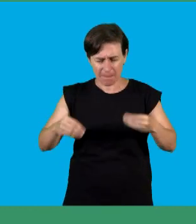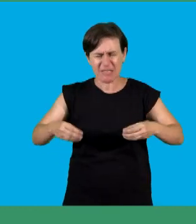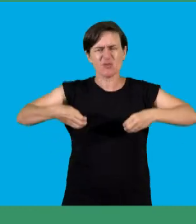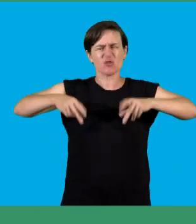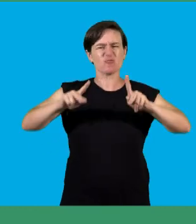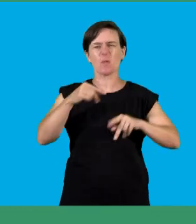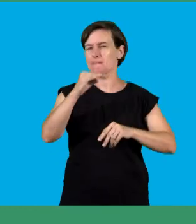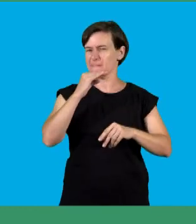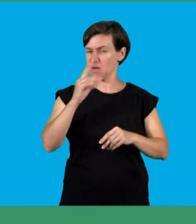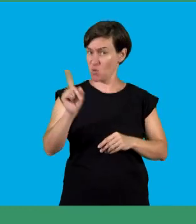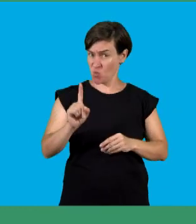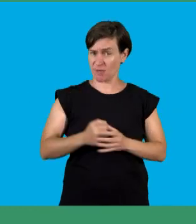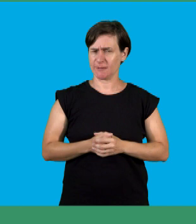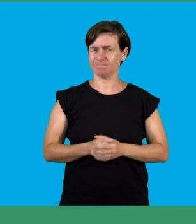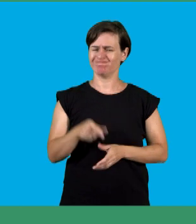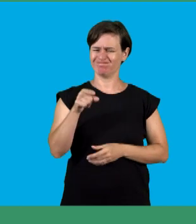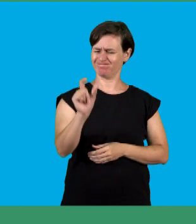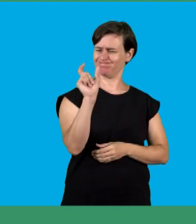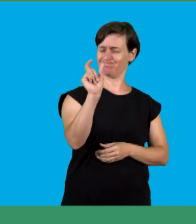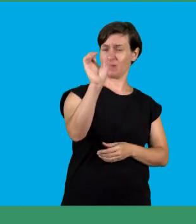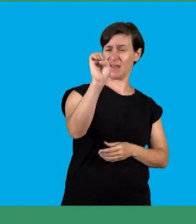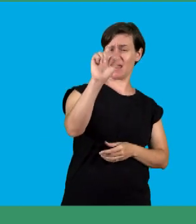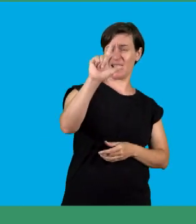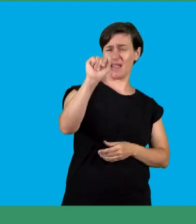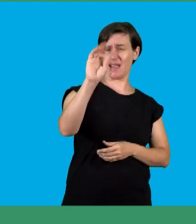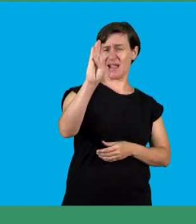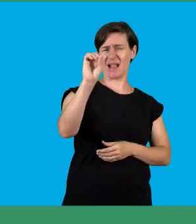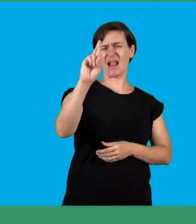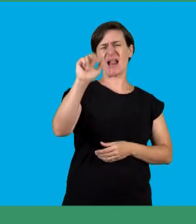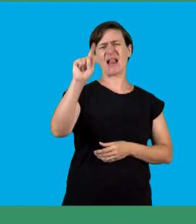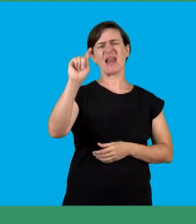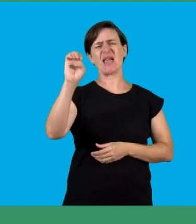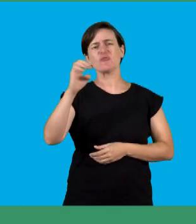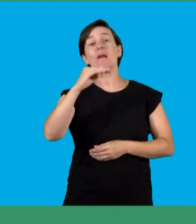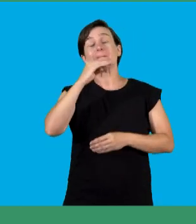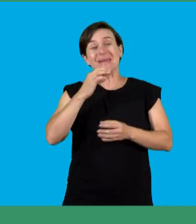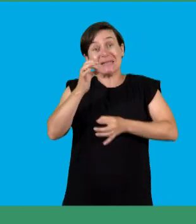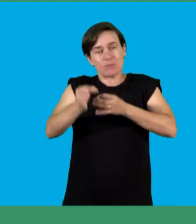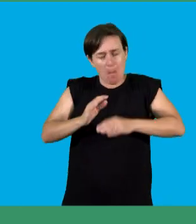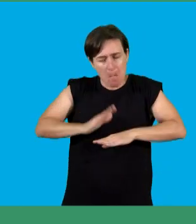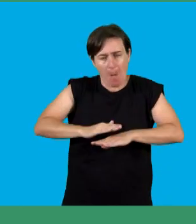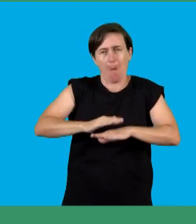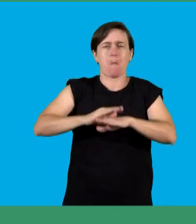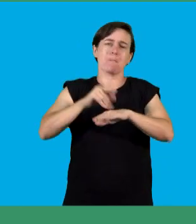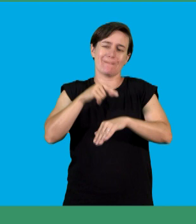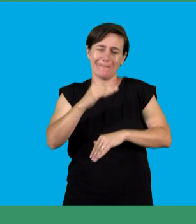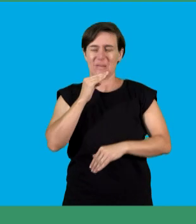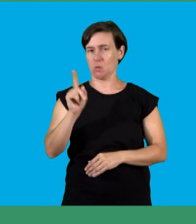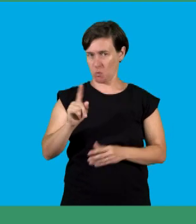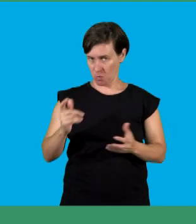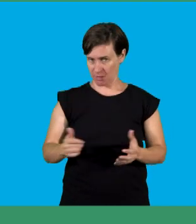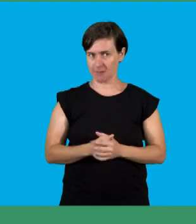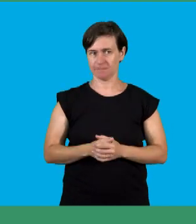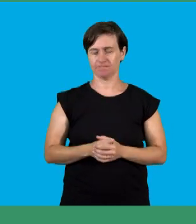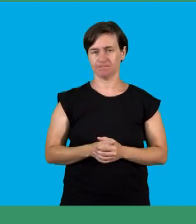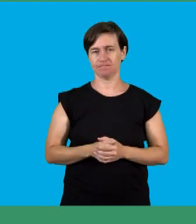business opportunity. So remember, when you're elaborating, you're expanding basically on the meaning of a business opportunity.